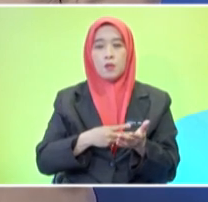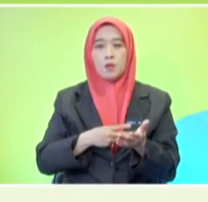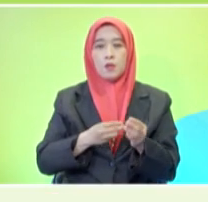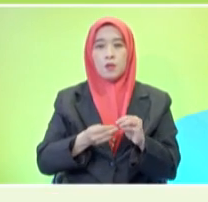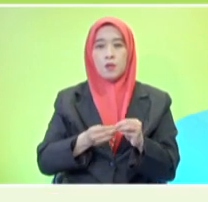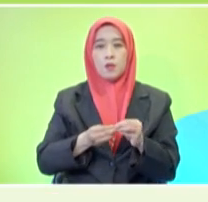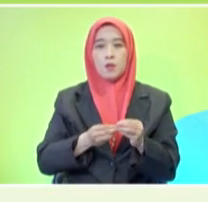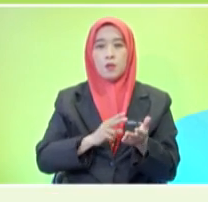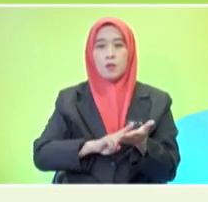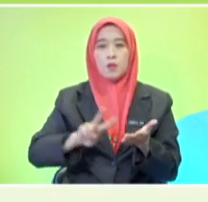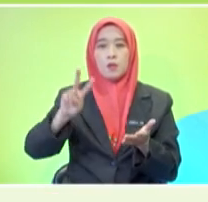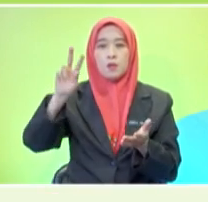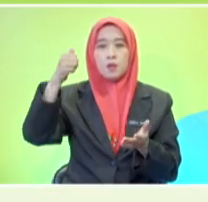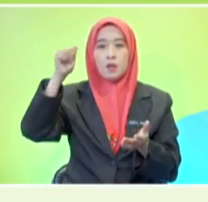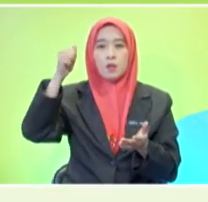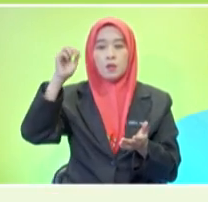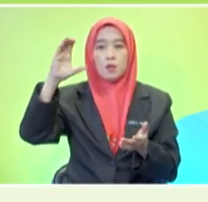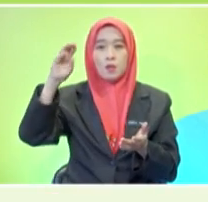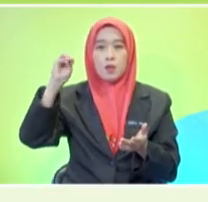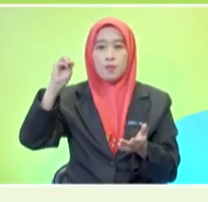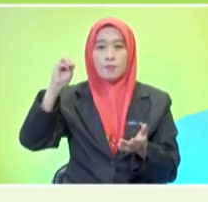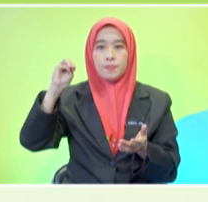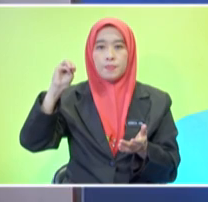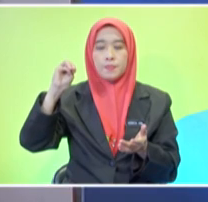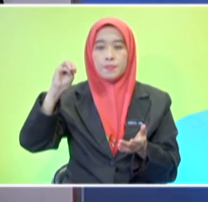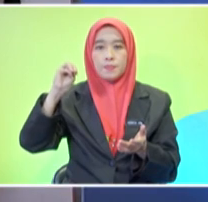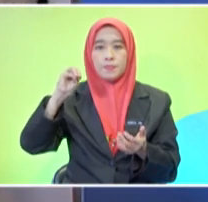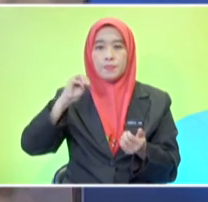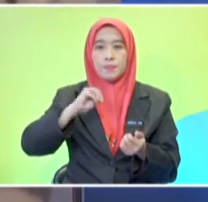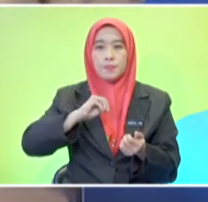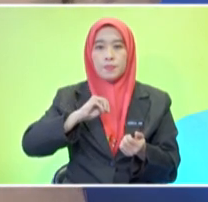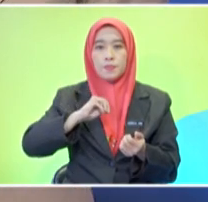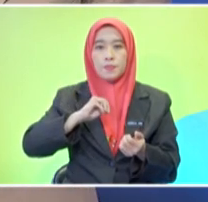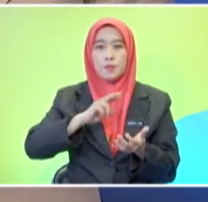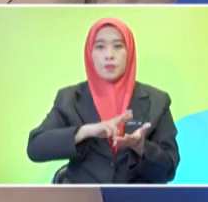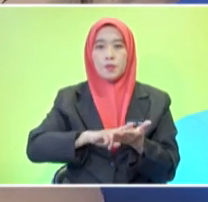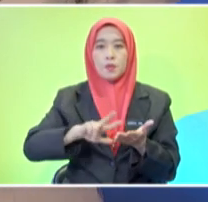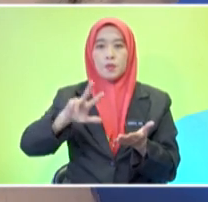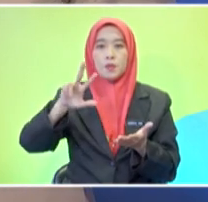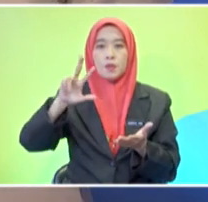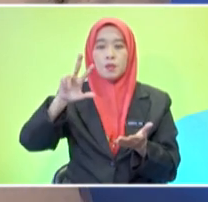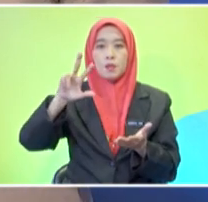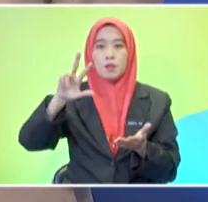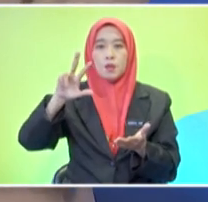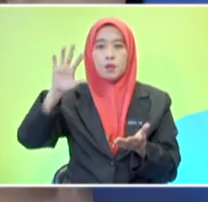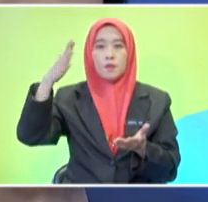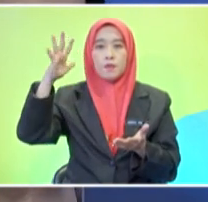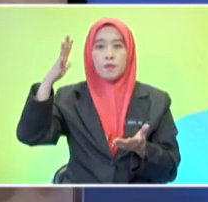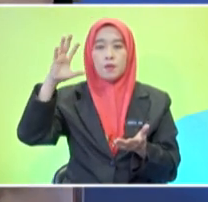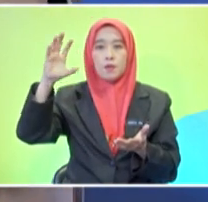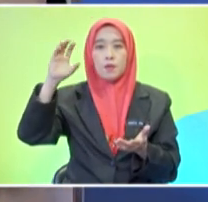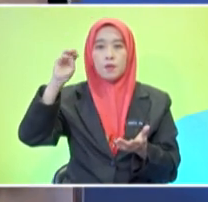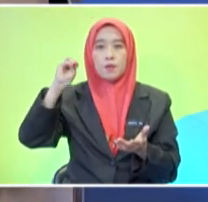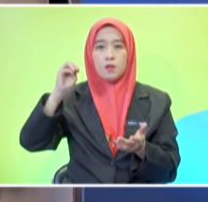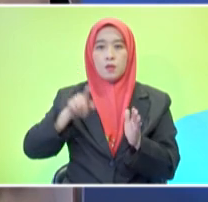cm tall. 10 cm tall. Okay. All right, Mr. Q. And then finally, we have 15 cm